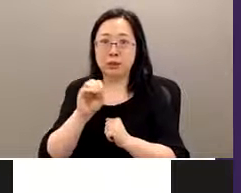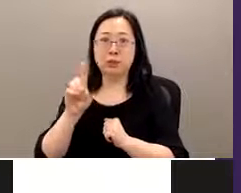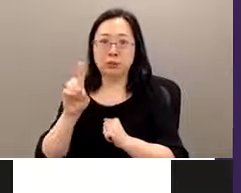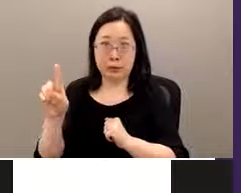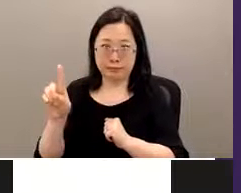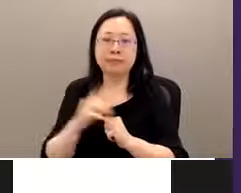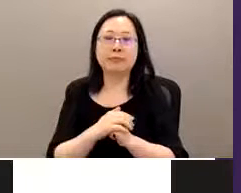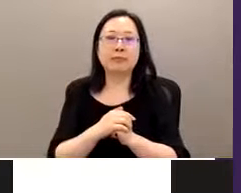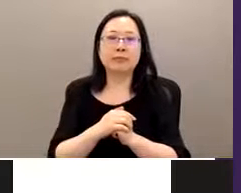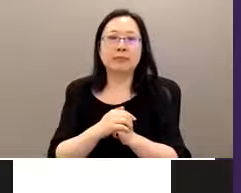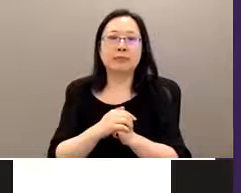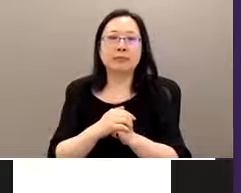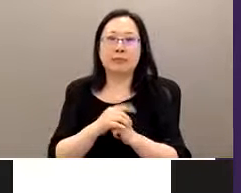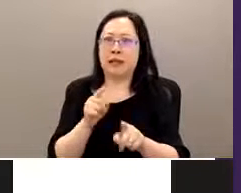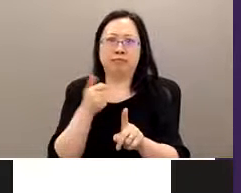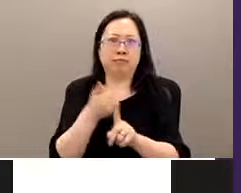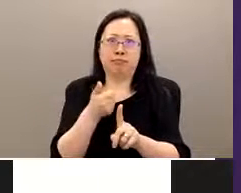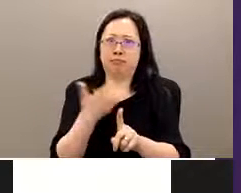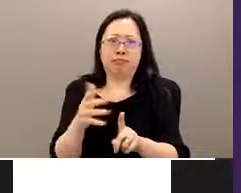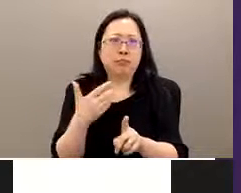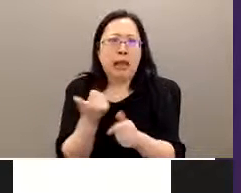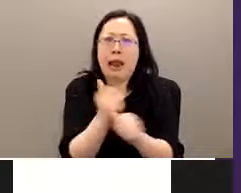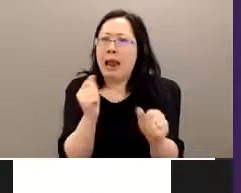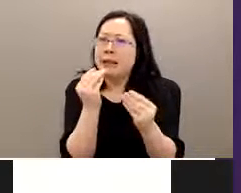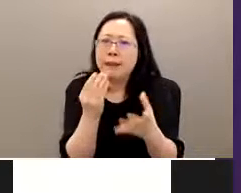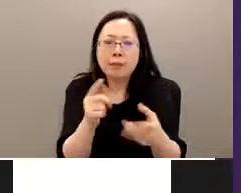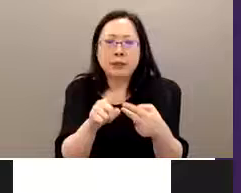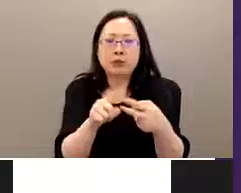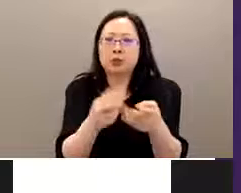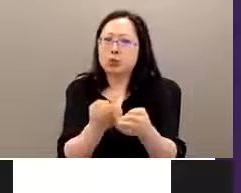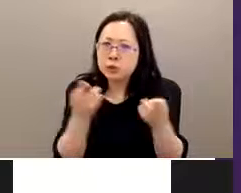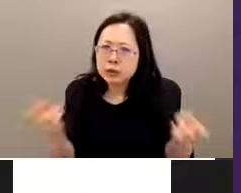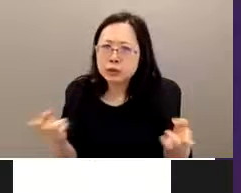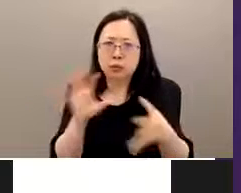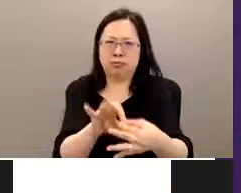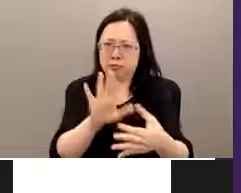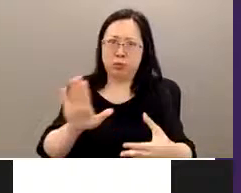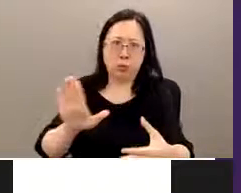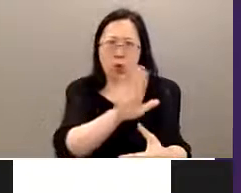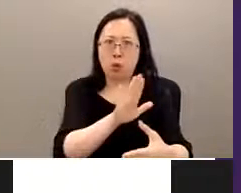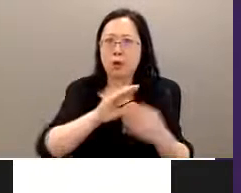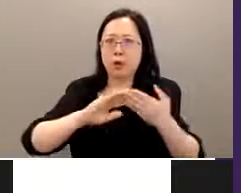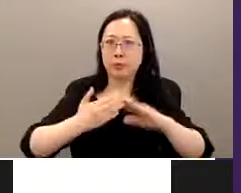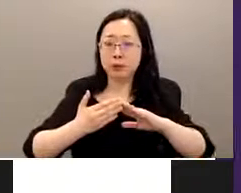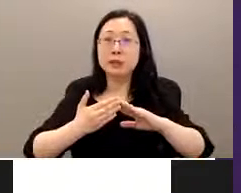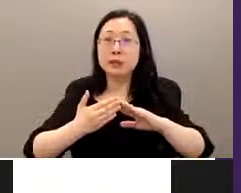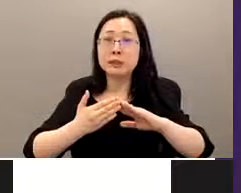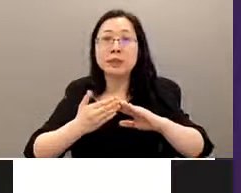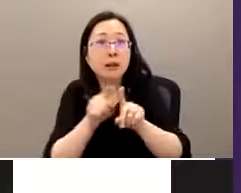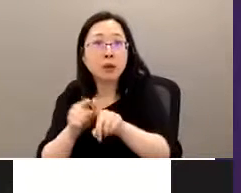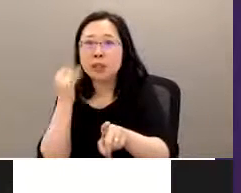1-866-299-1011. They can provide information and resources within your local community. You can actually ask for help online if